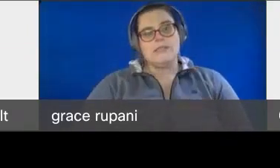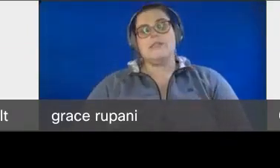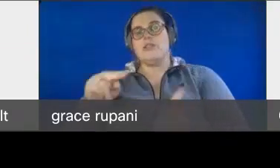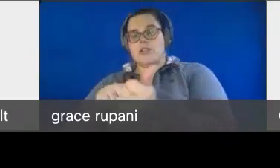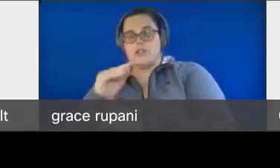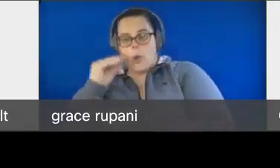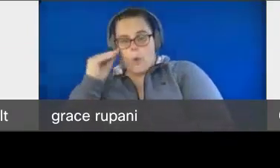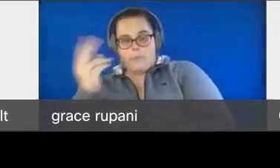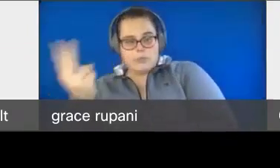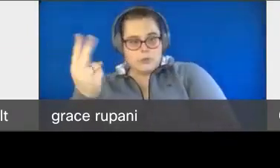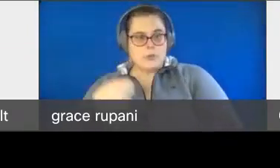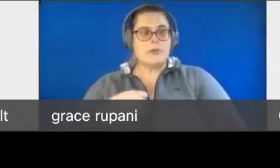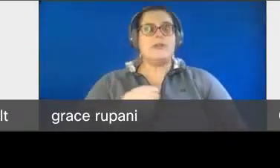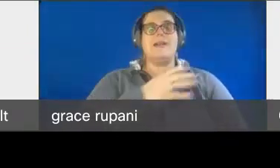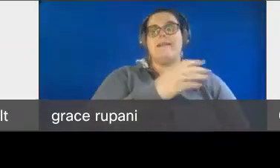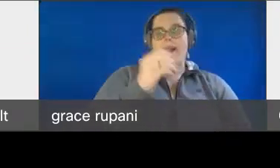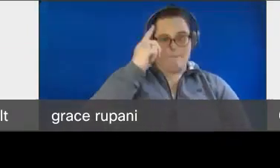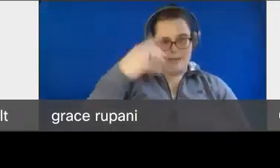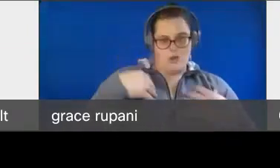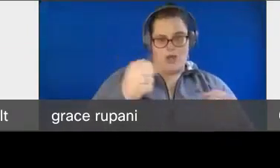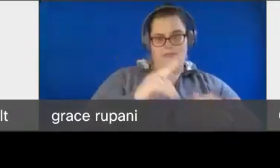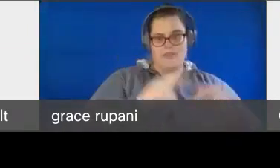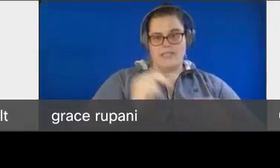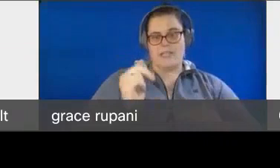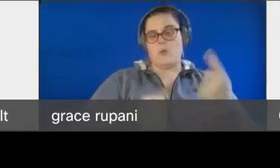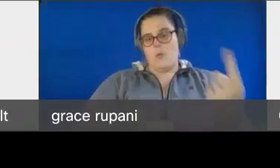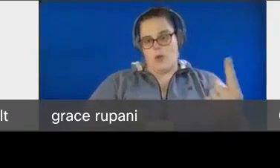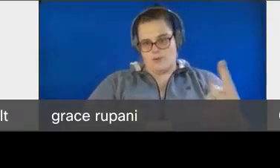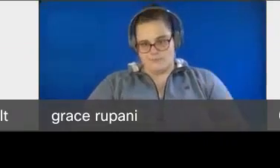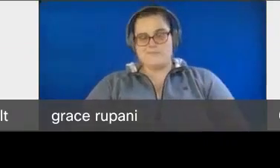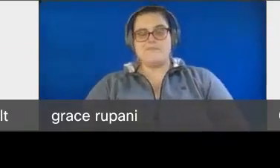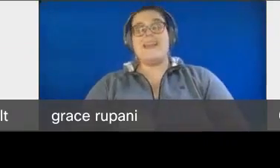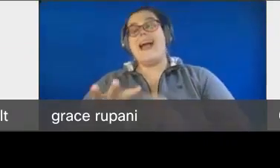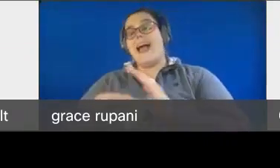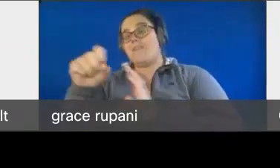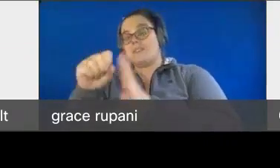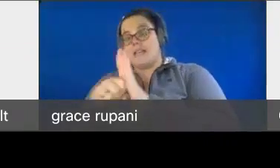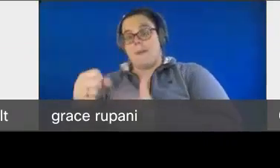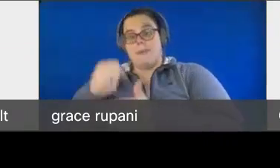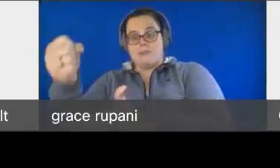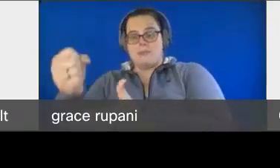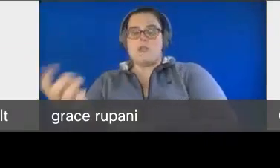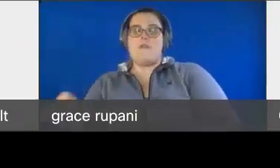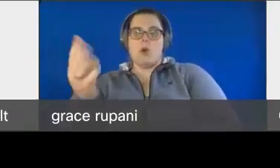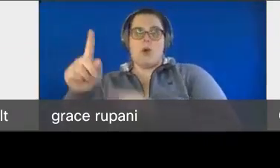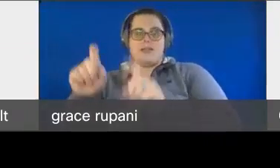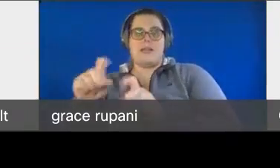in a mental health facility. There have also been 4 people with out-of-state placements who have also tested positive.